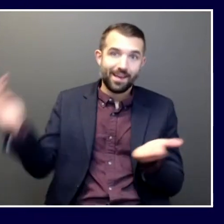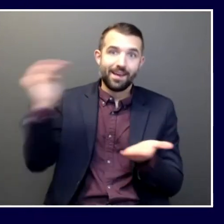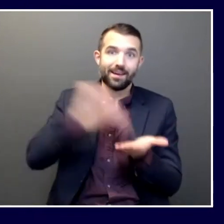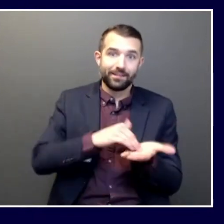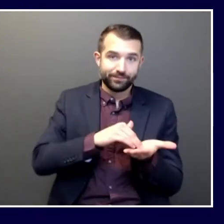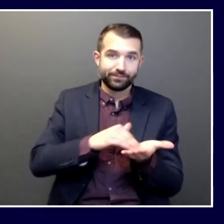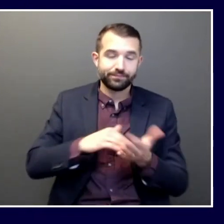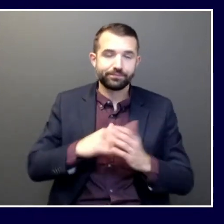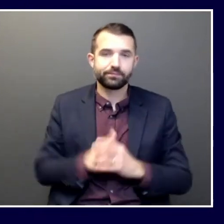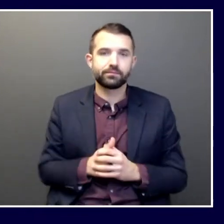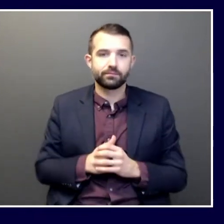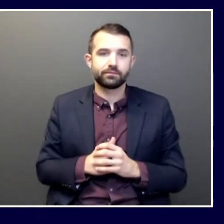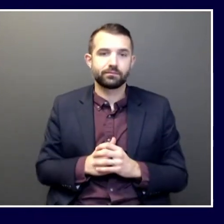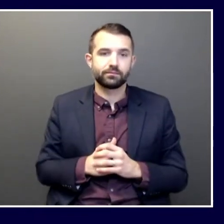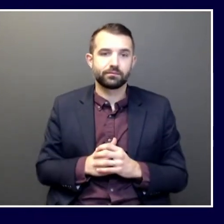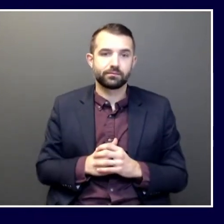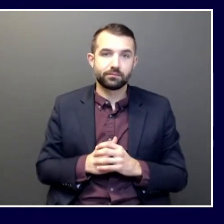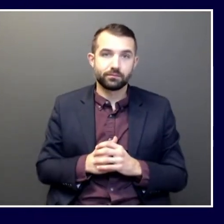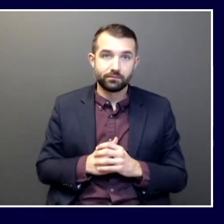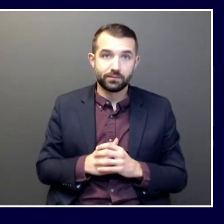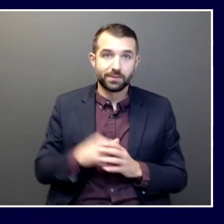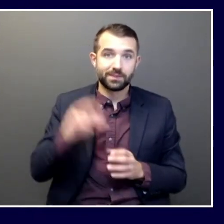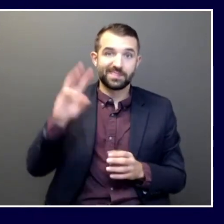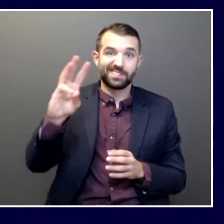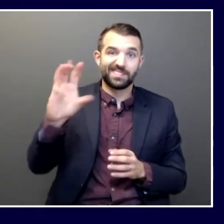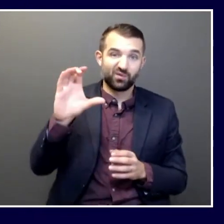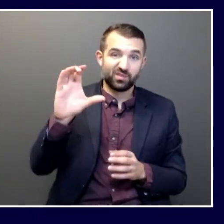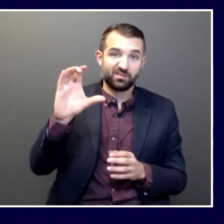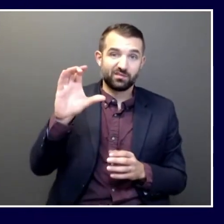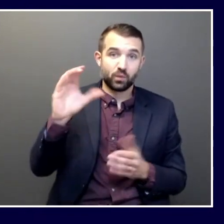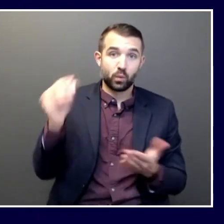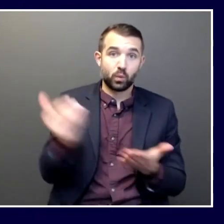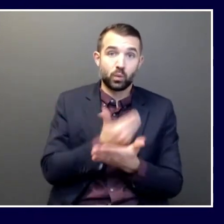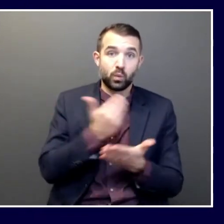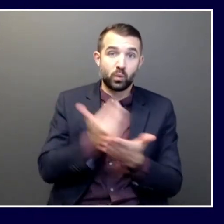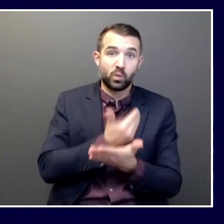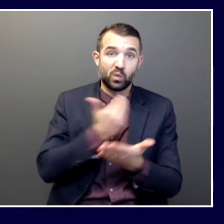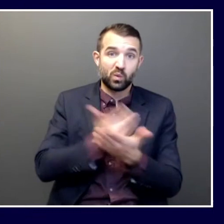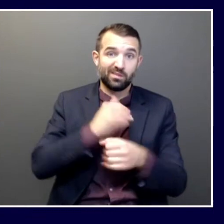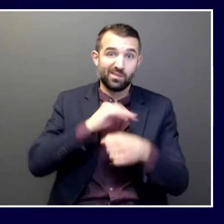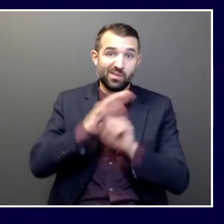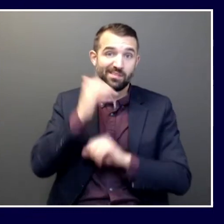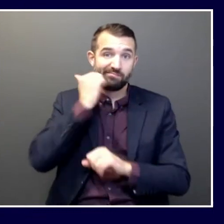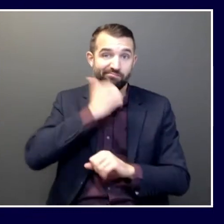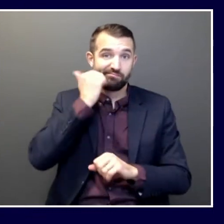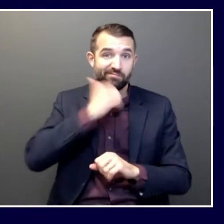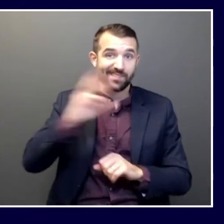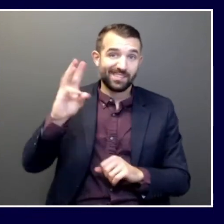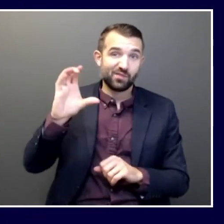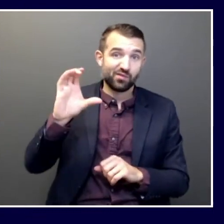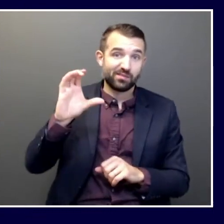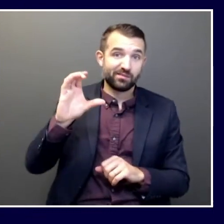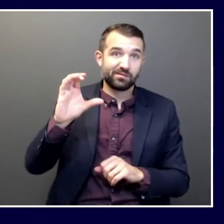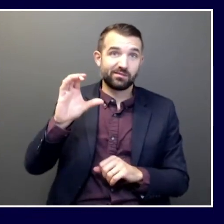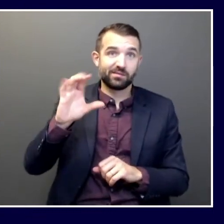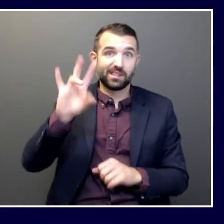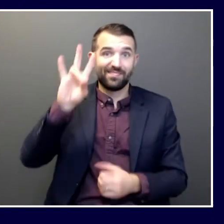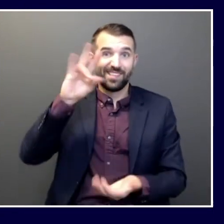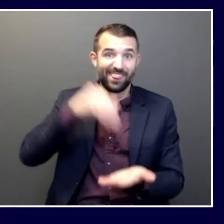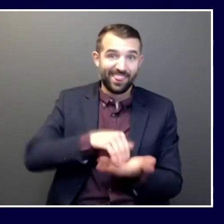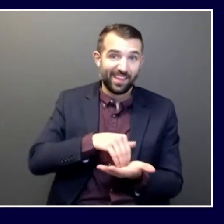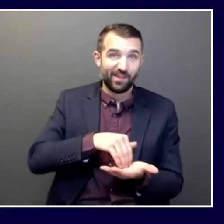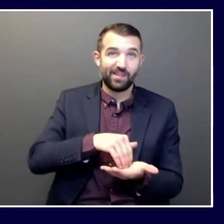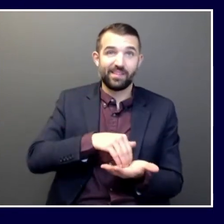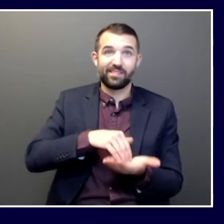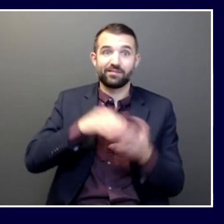with hundreds of new cases every day, and over 7,000 cases already among children between the ages of 5 to